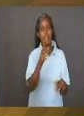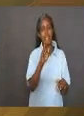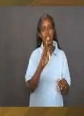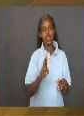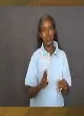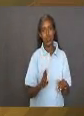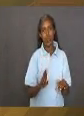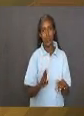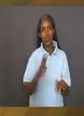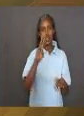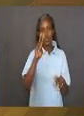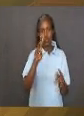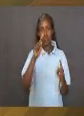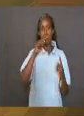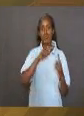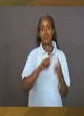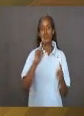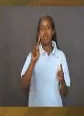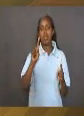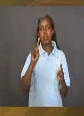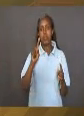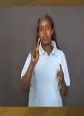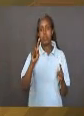ratio, 2 to 1.